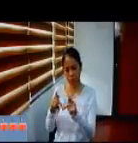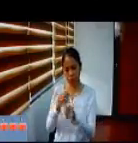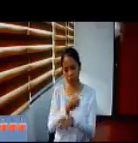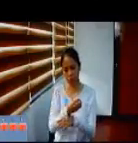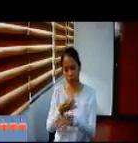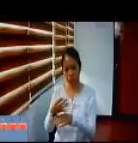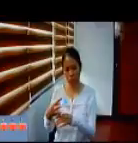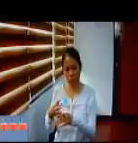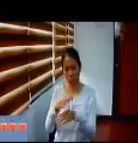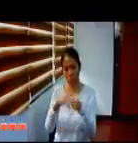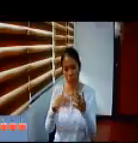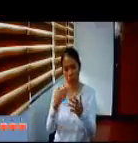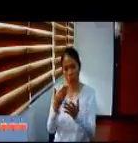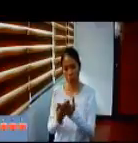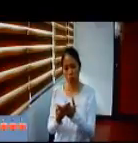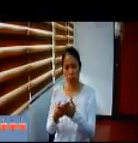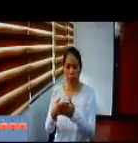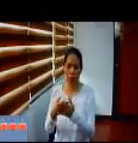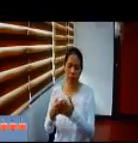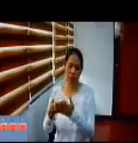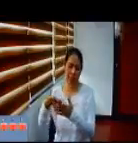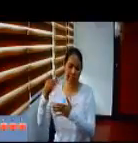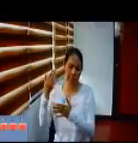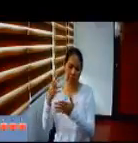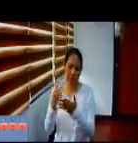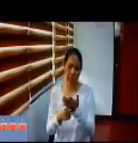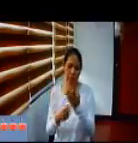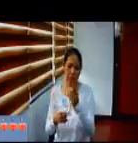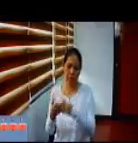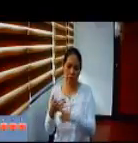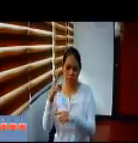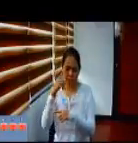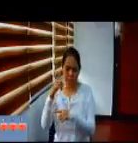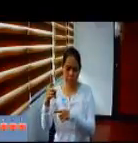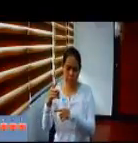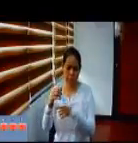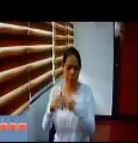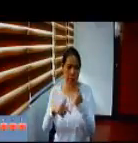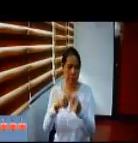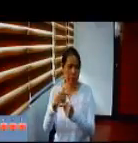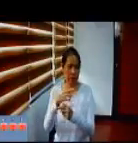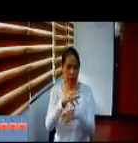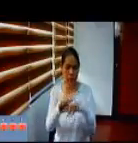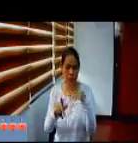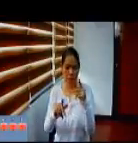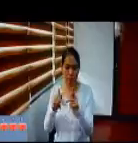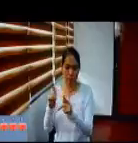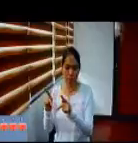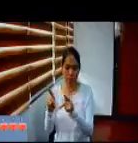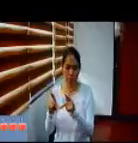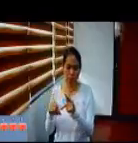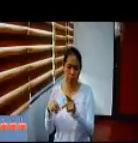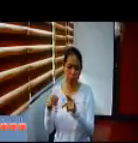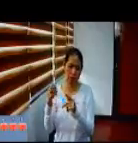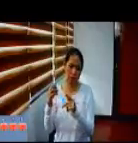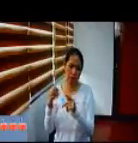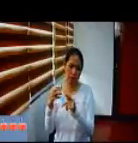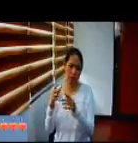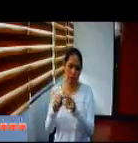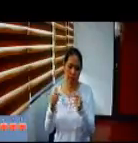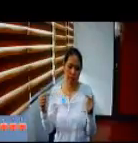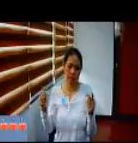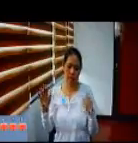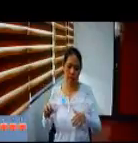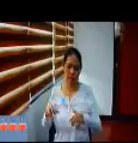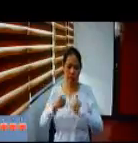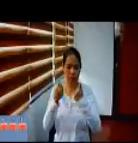with all of those that I have previously discussed, for the general population, it means general supply challenges. It's been a long time.